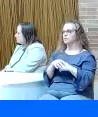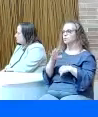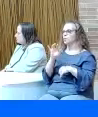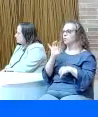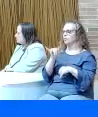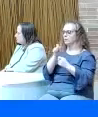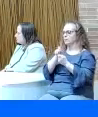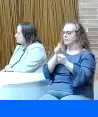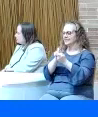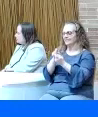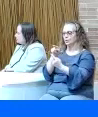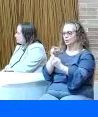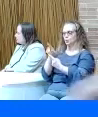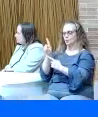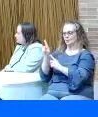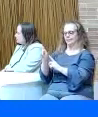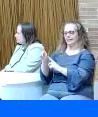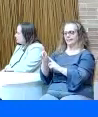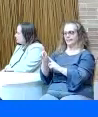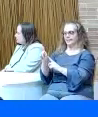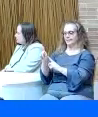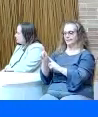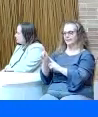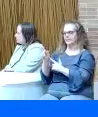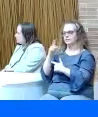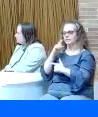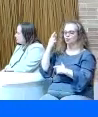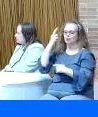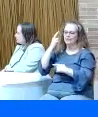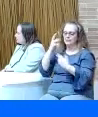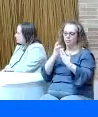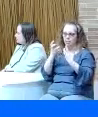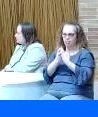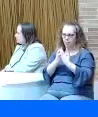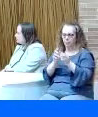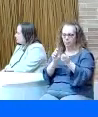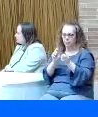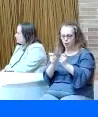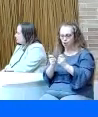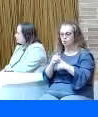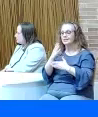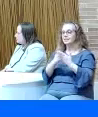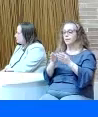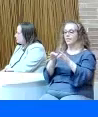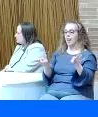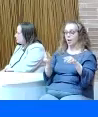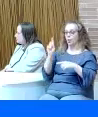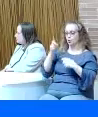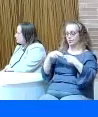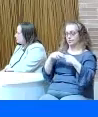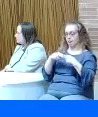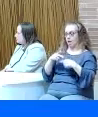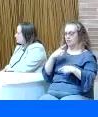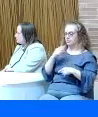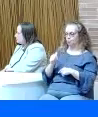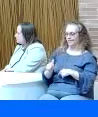distinct to disability is this affirmative obligation to reasonably accommodate so some of the uh some of the language here in the slide talks about a refusal